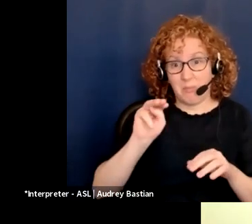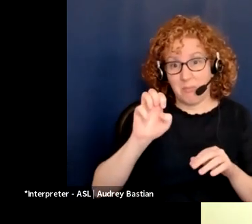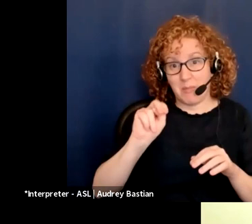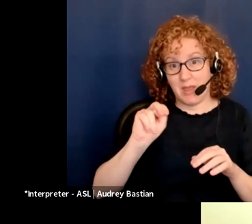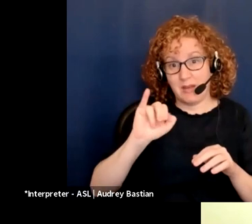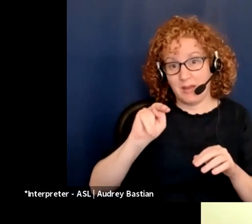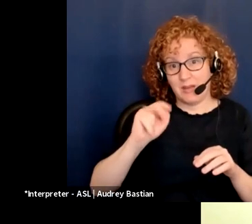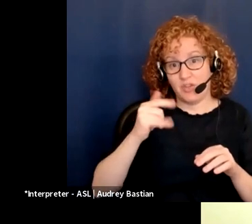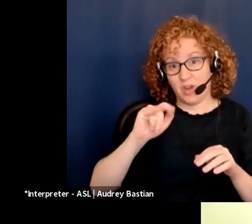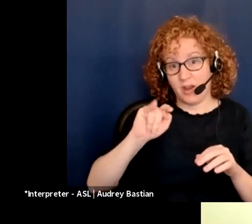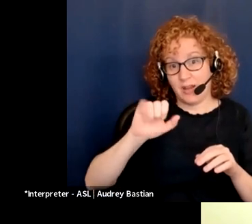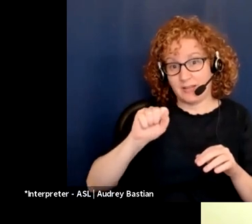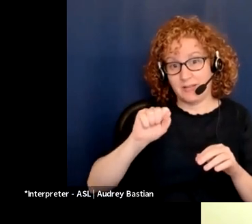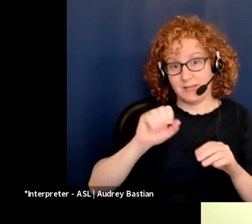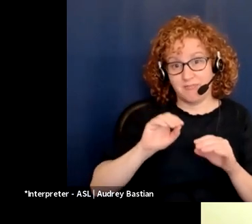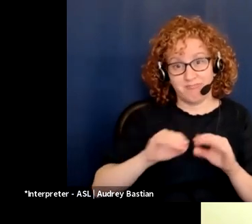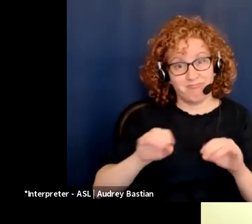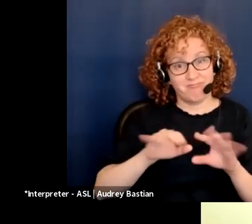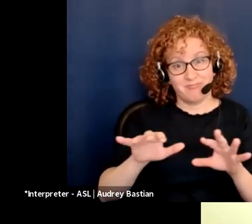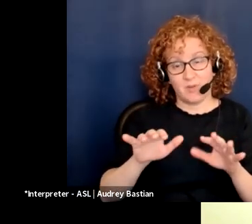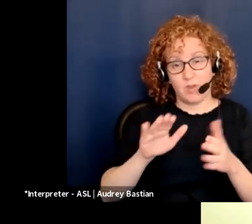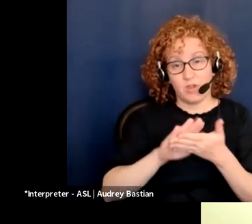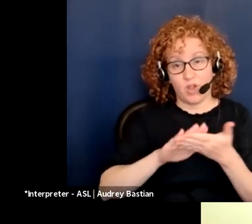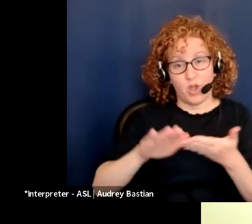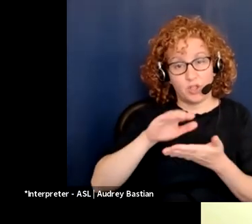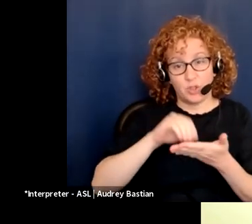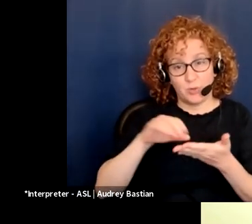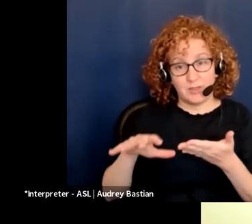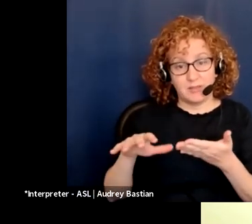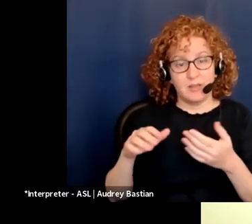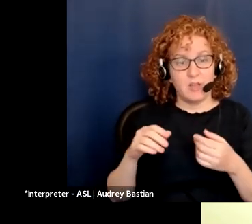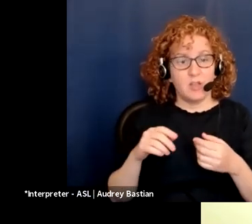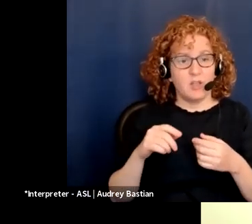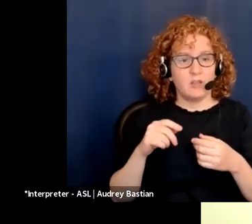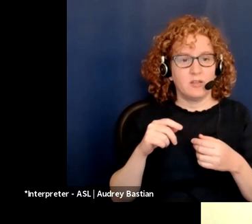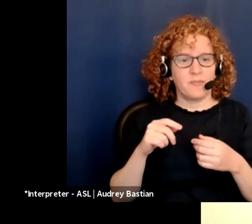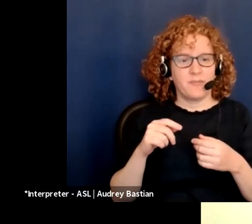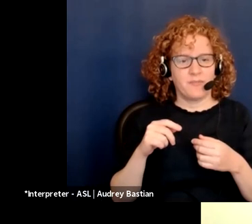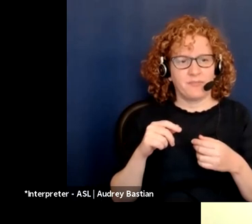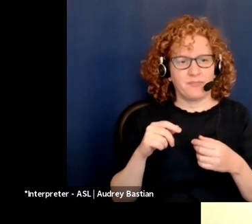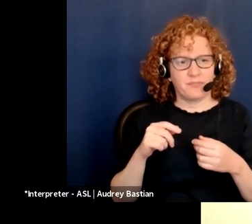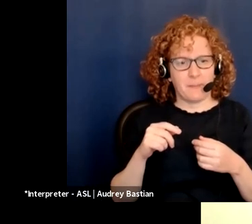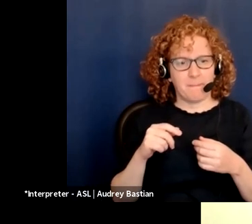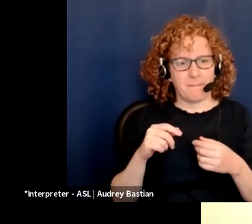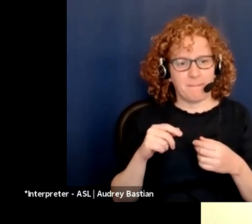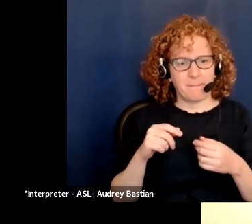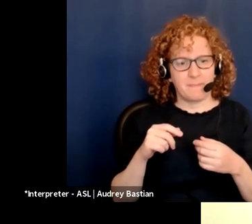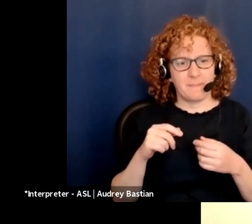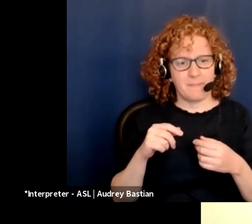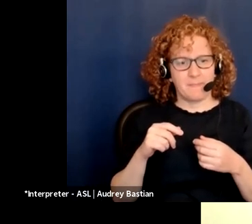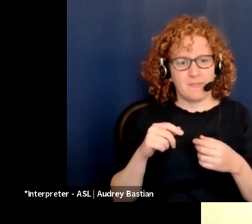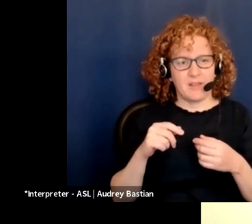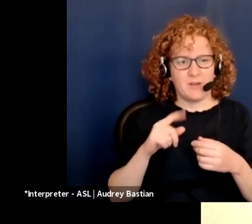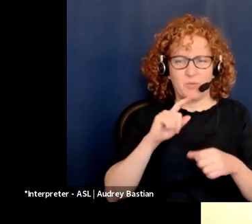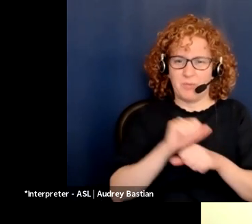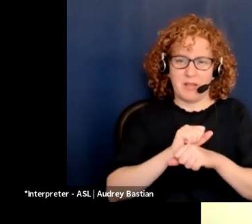So to me, mandatory vaccine for university and colleges are, like Kanasha said, really nothing